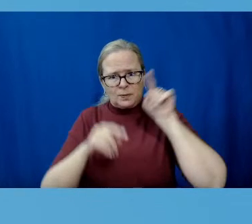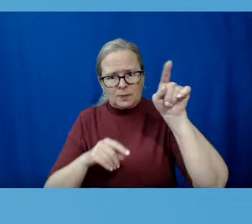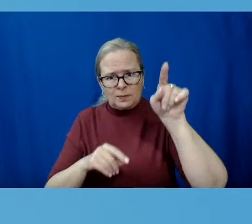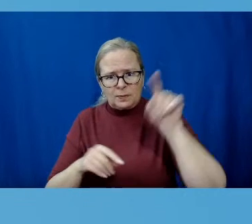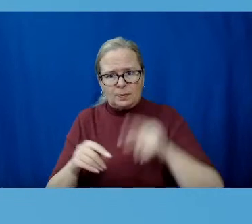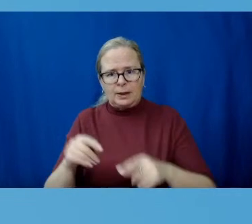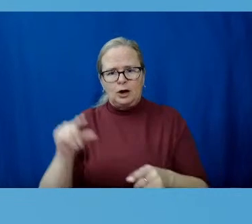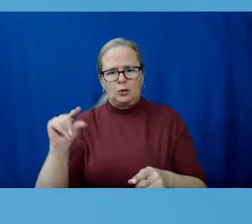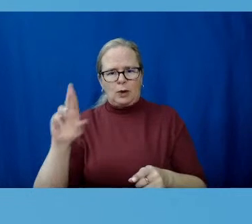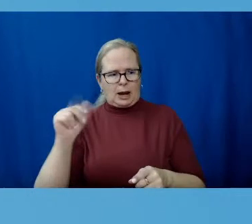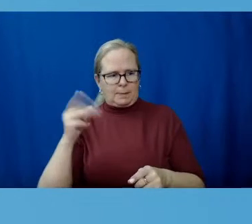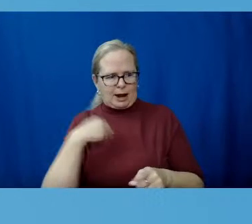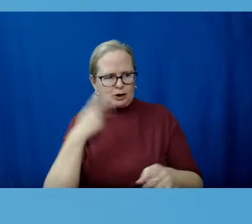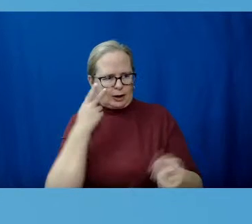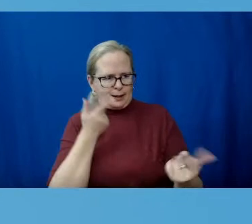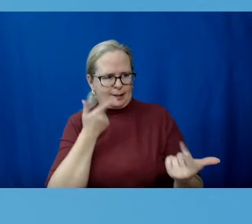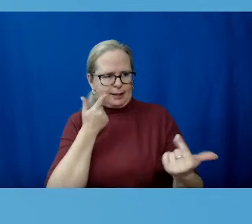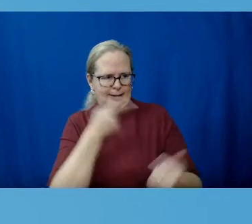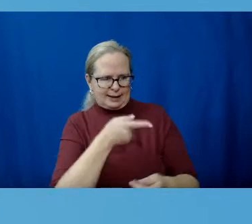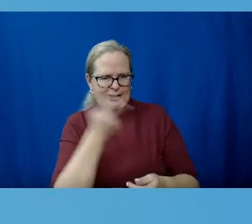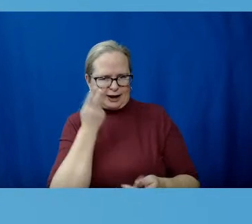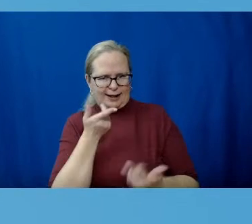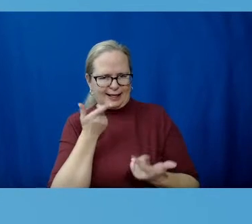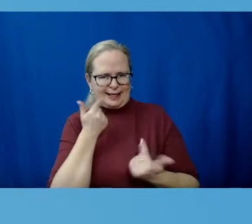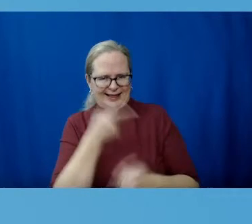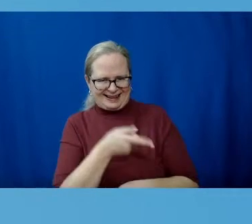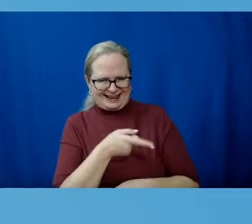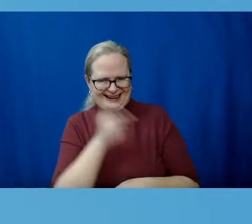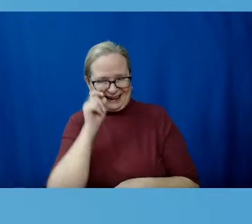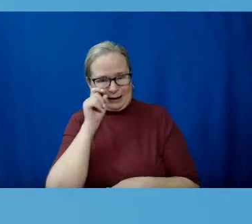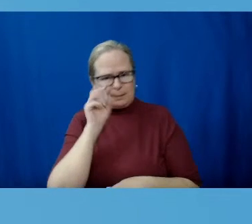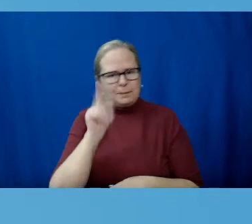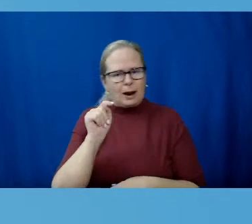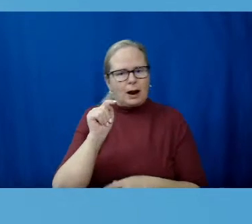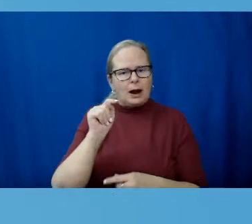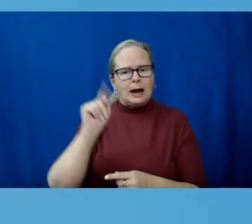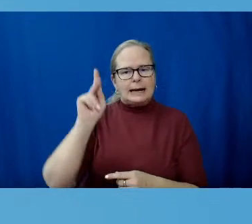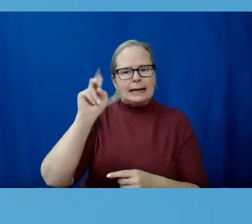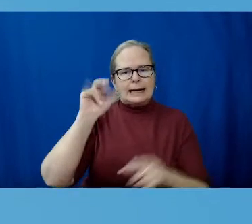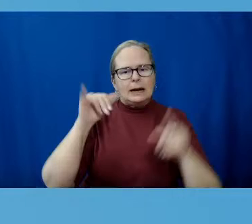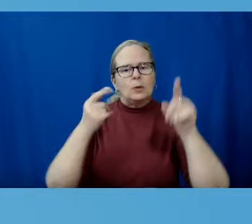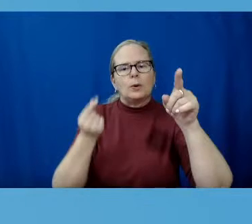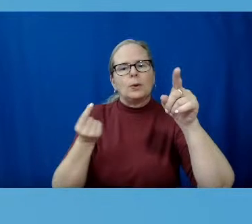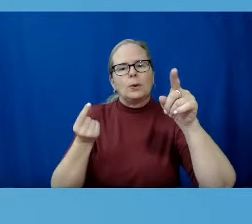in the middle of the pandemic than he did in 2019 in Alberta.